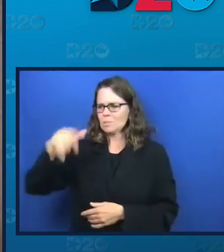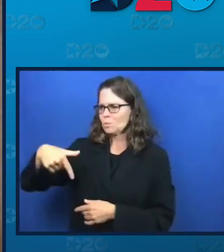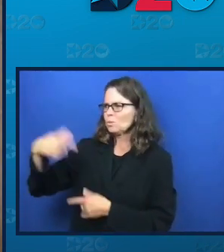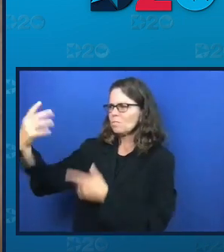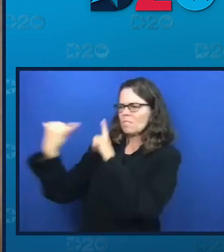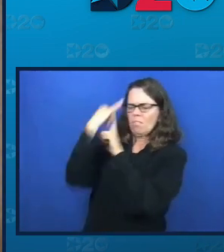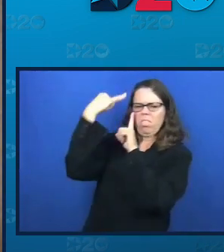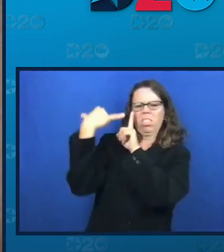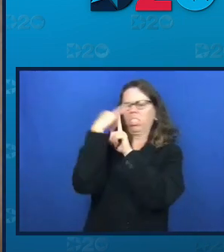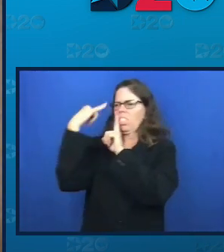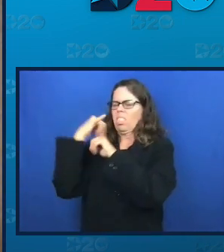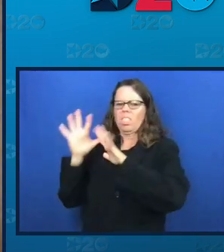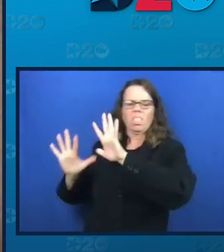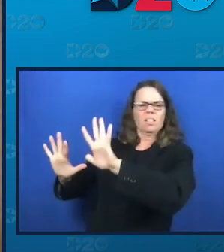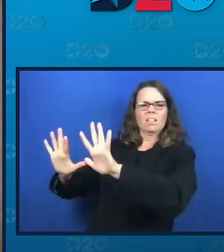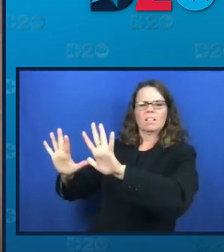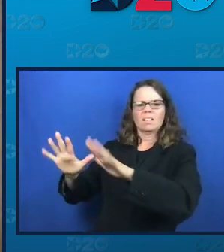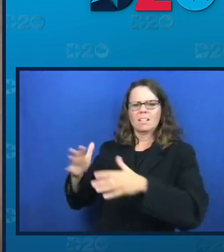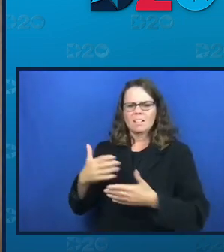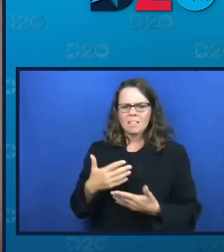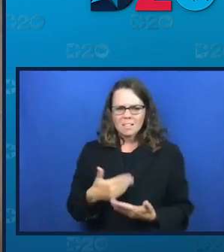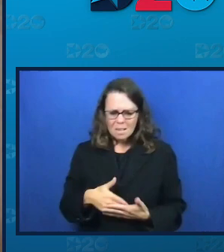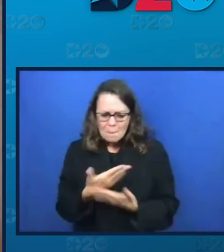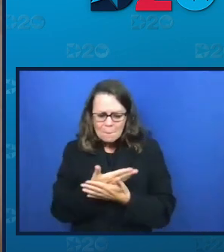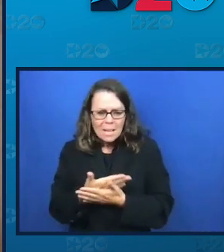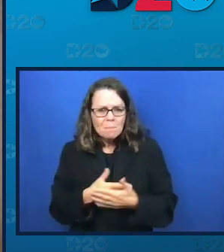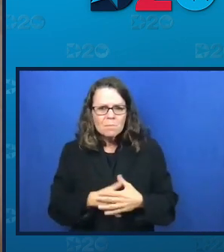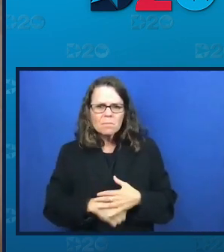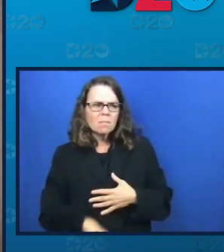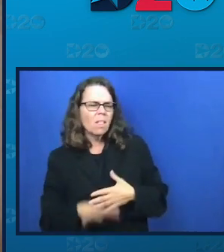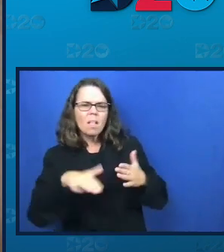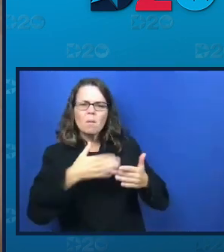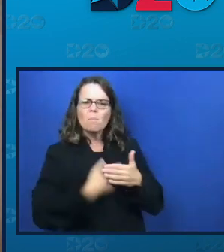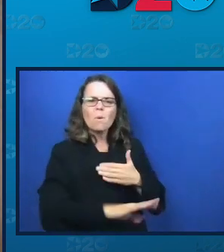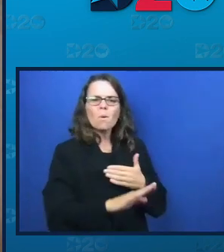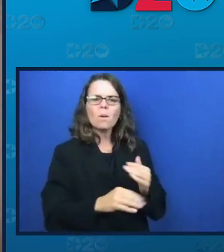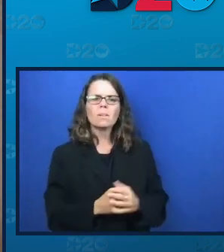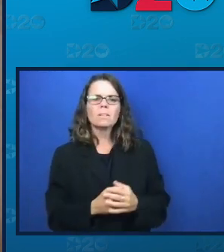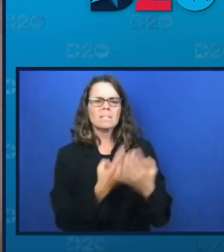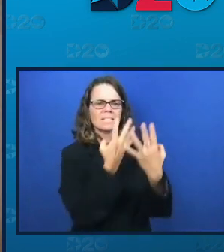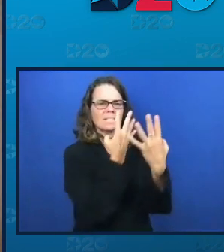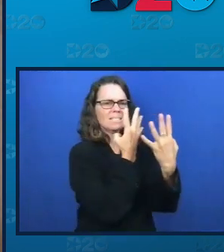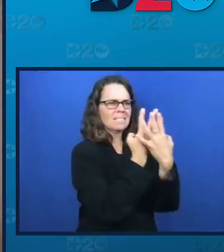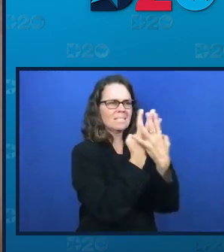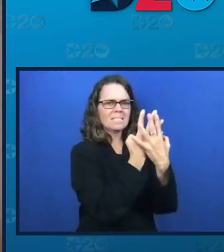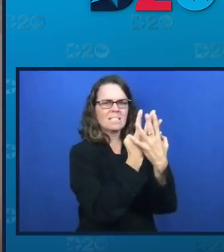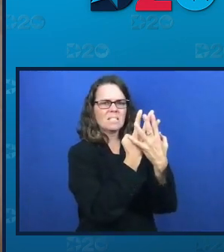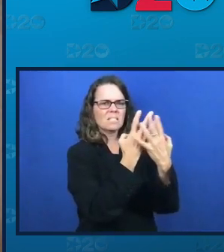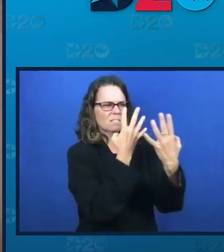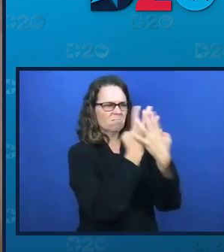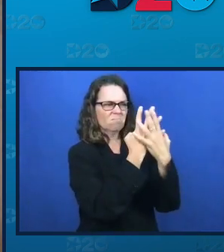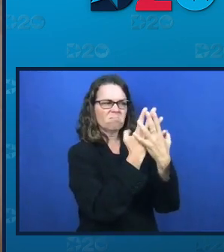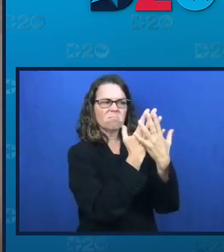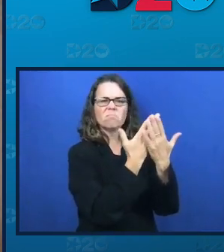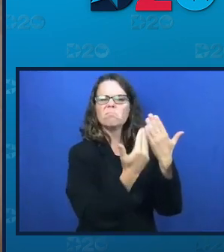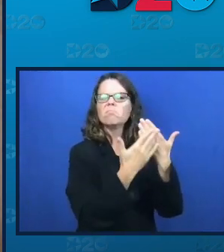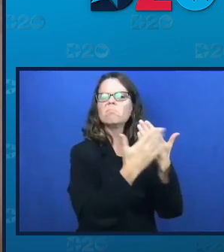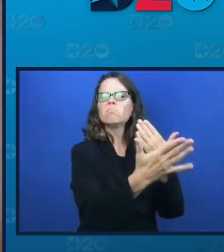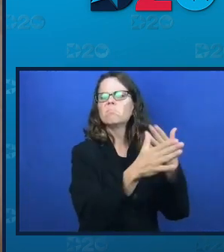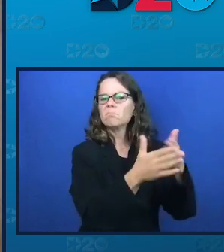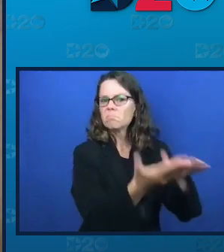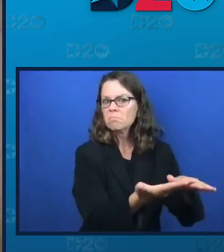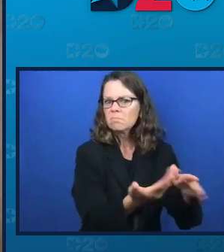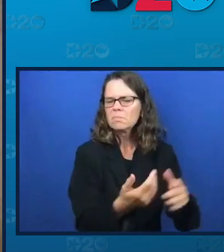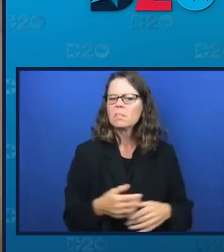death row. Help us to be a nation where every life is sacred, all people are loved, and all